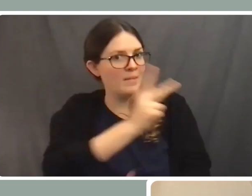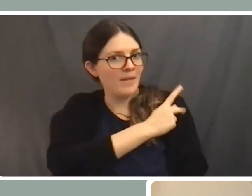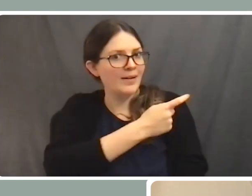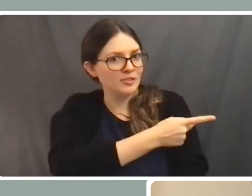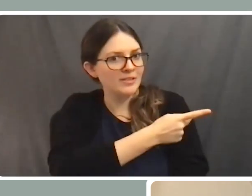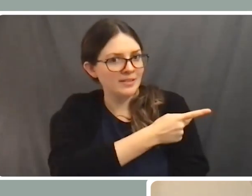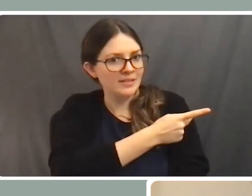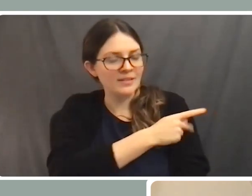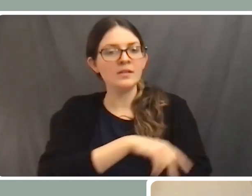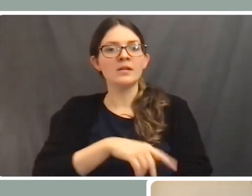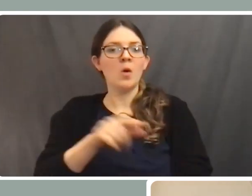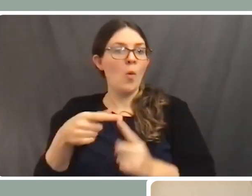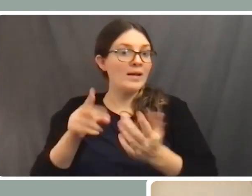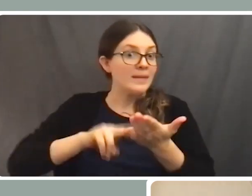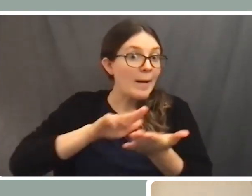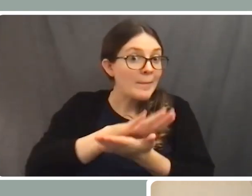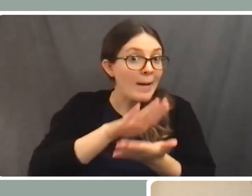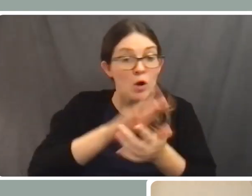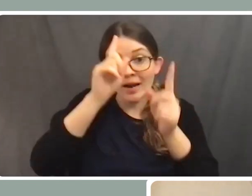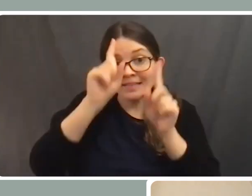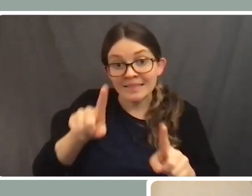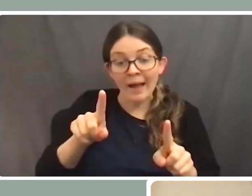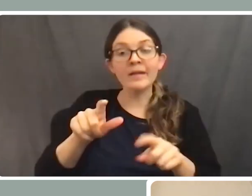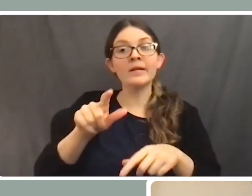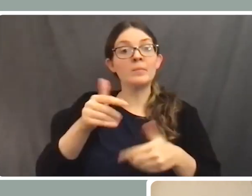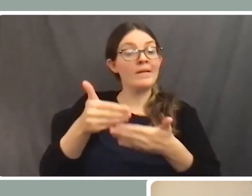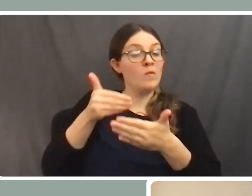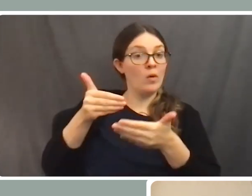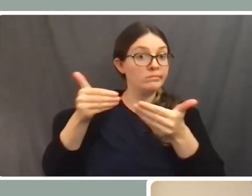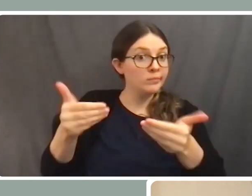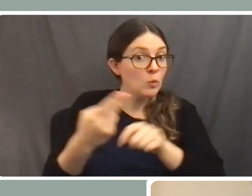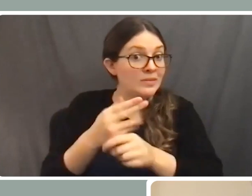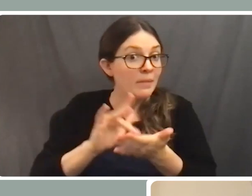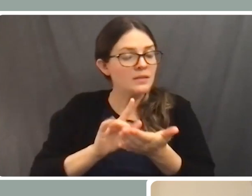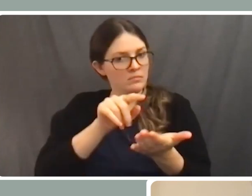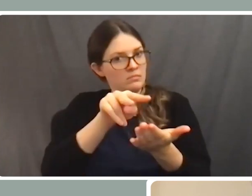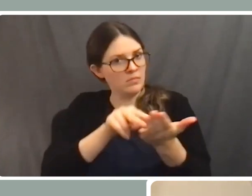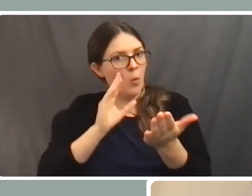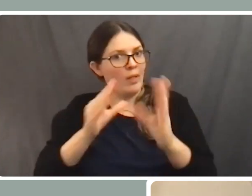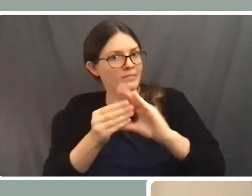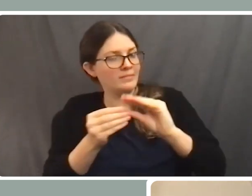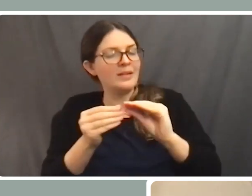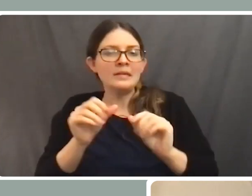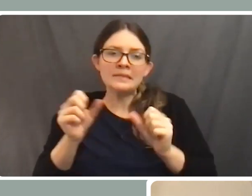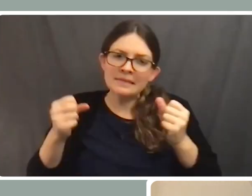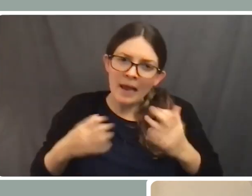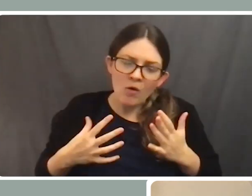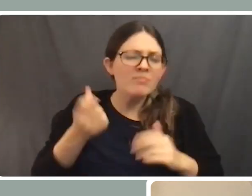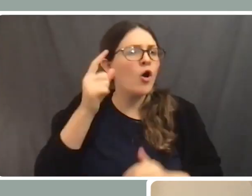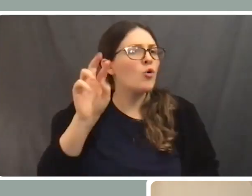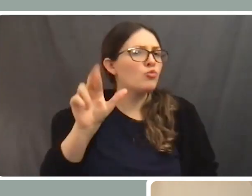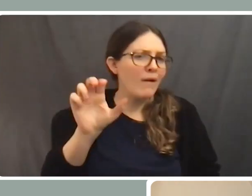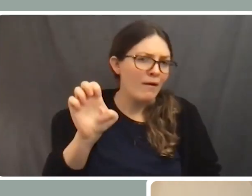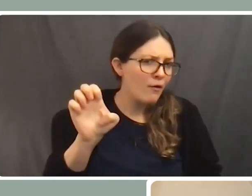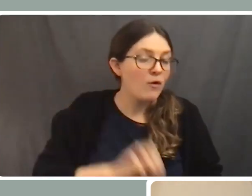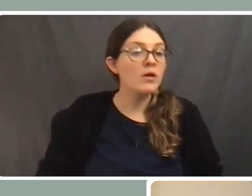be on every consent form you ever sign about this drug. And it's rare, but scary. So, a couple of things about